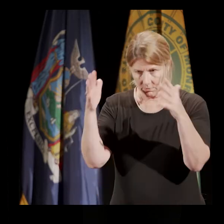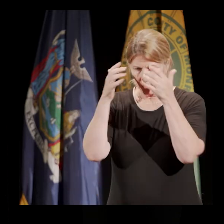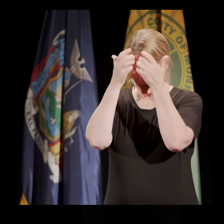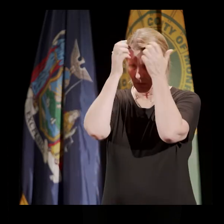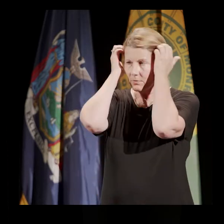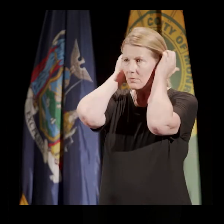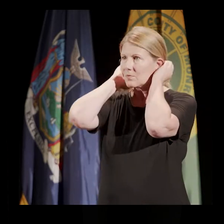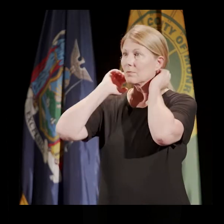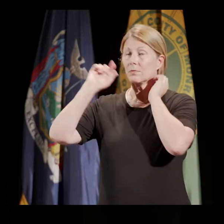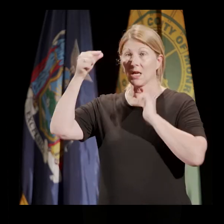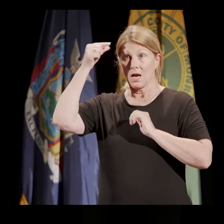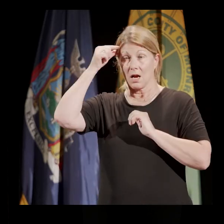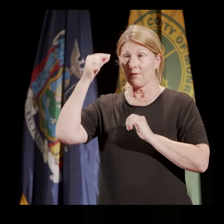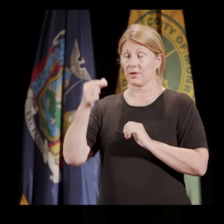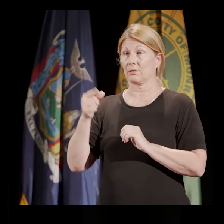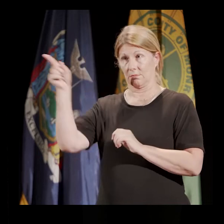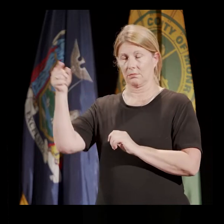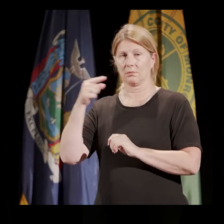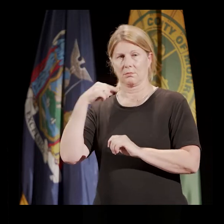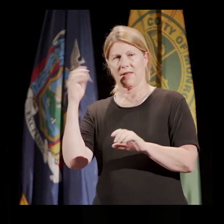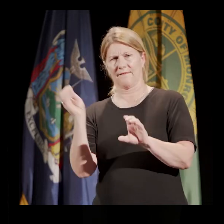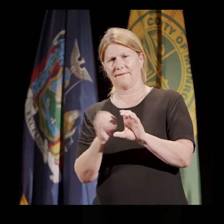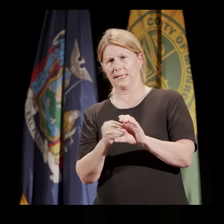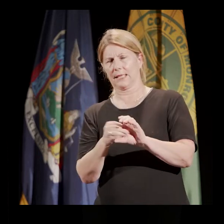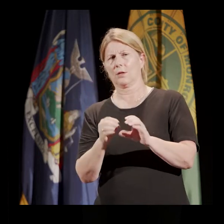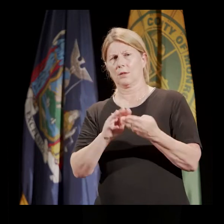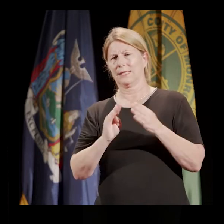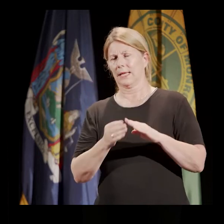Her investment in the Downtown Revitalization Initiative will bring much-needed